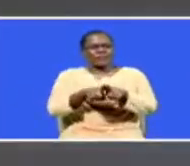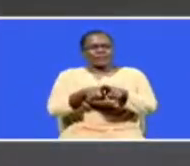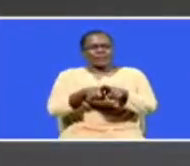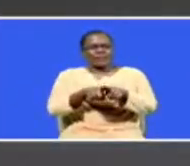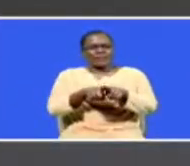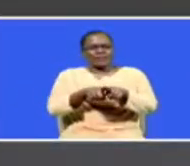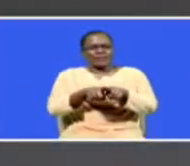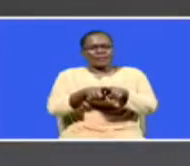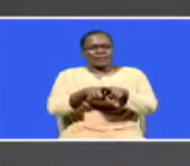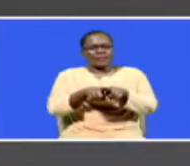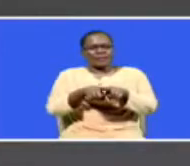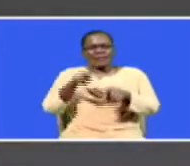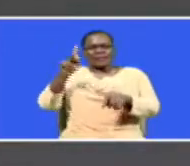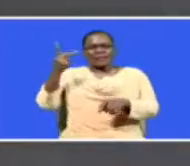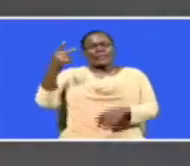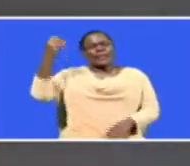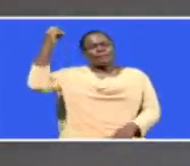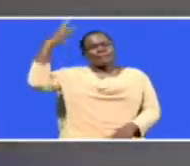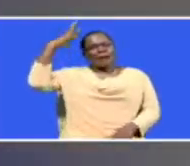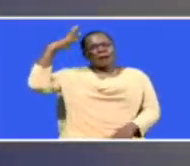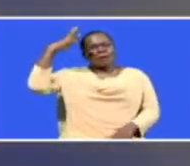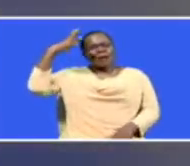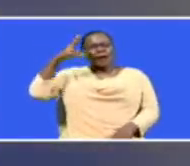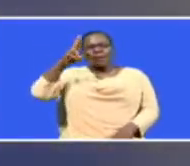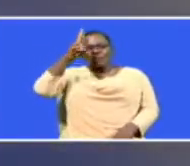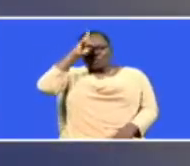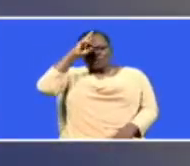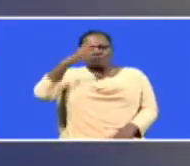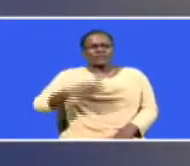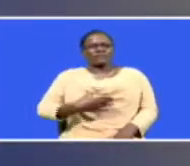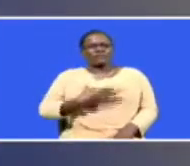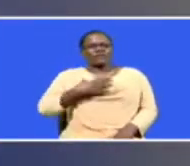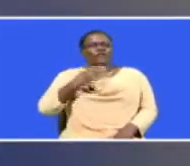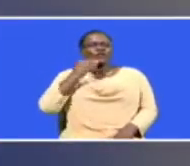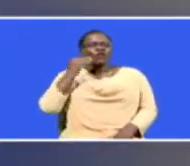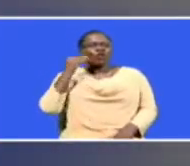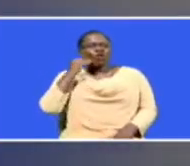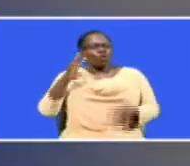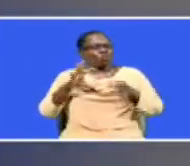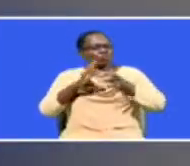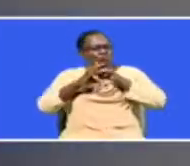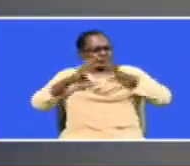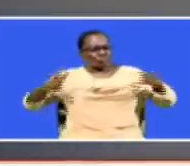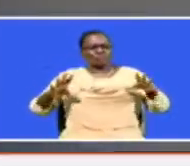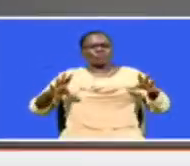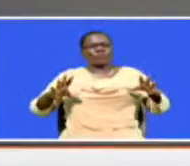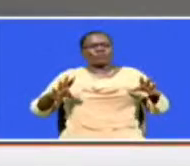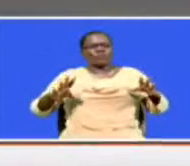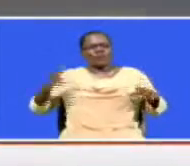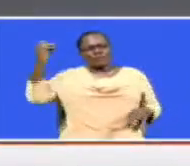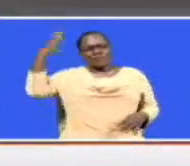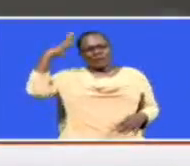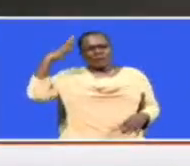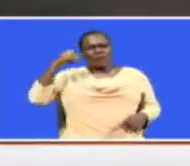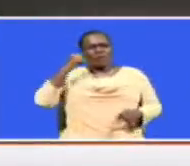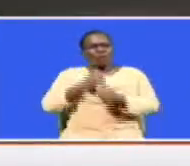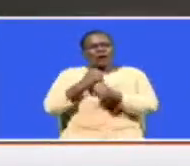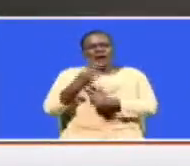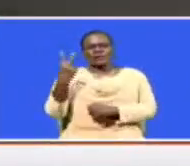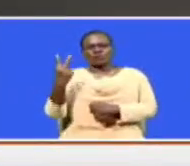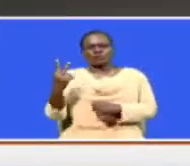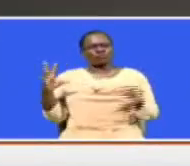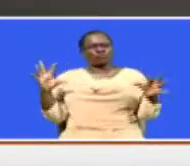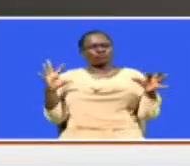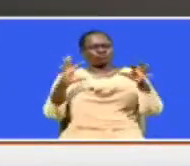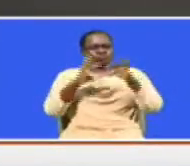Monday incident, the Kenya Power employees together with police visited the home and disconnected the power line. Two workers found in the